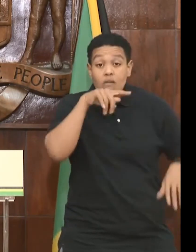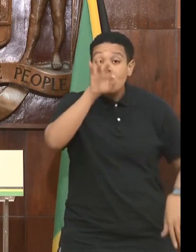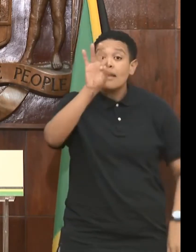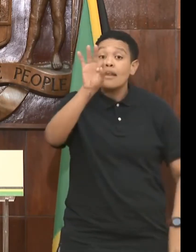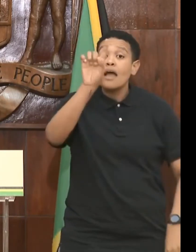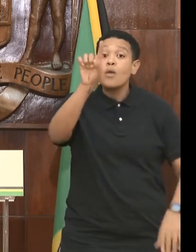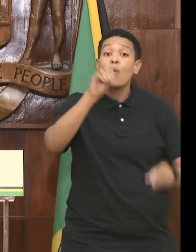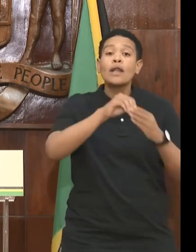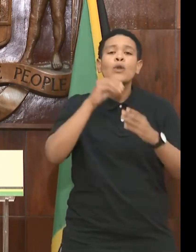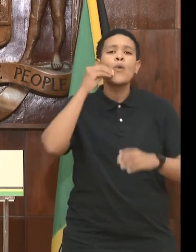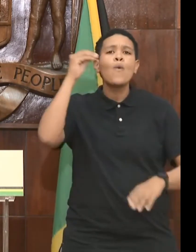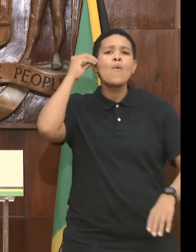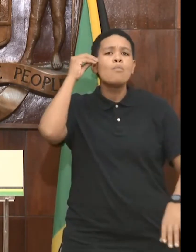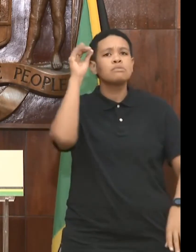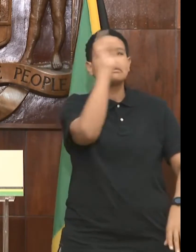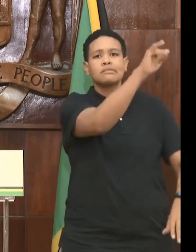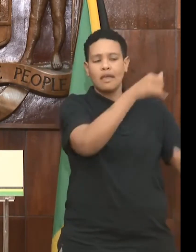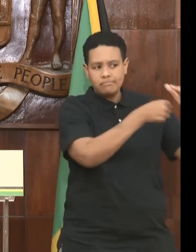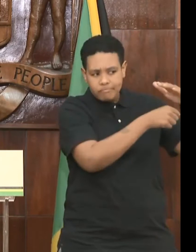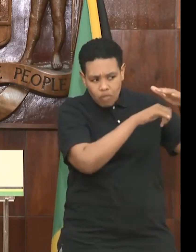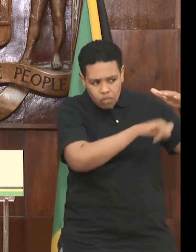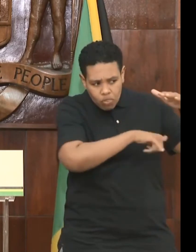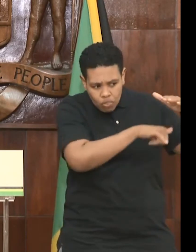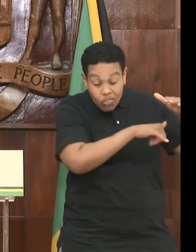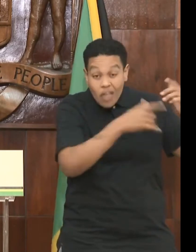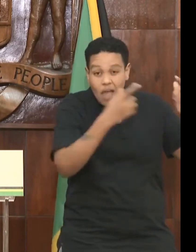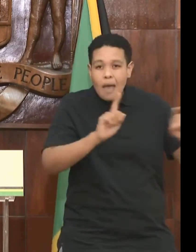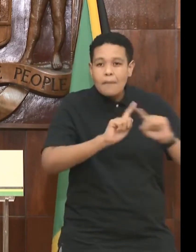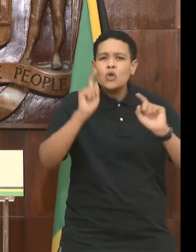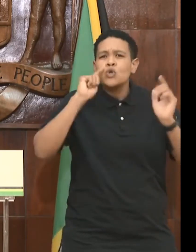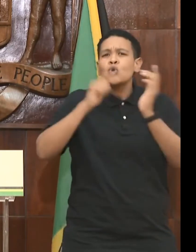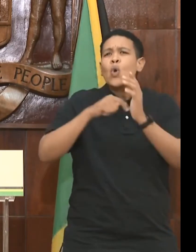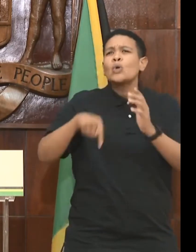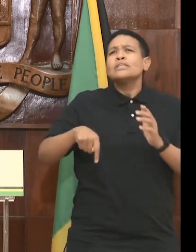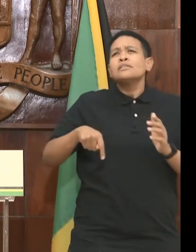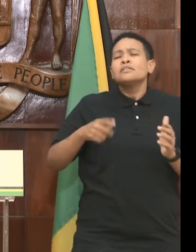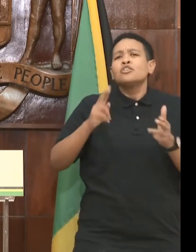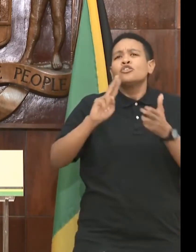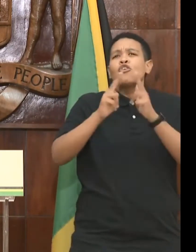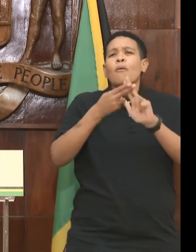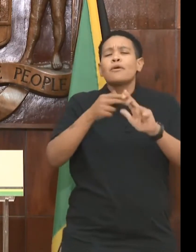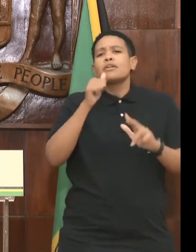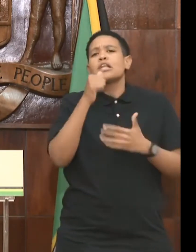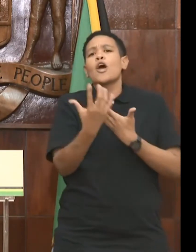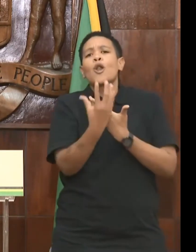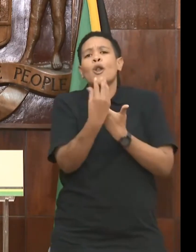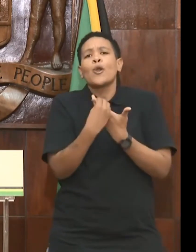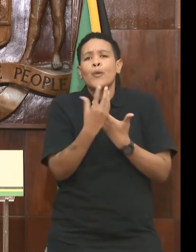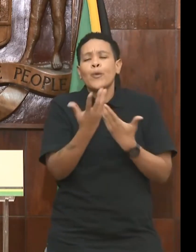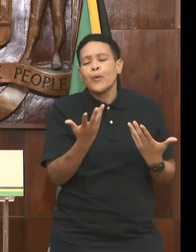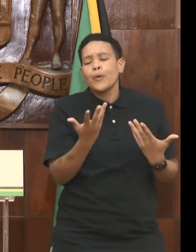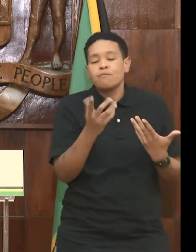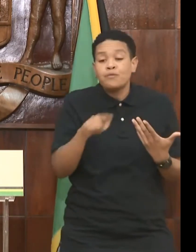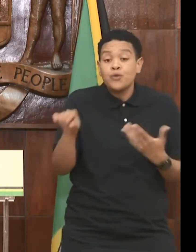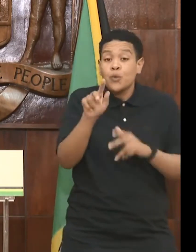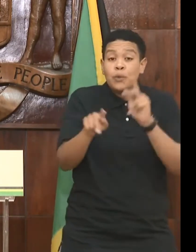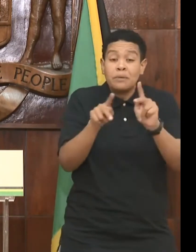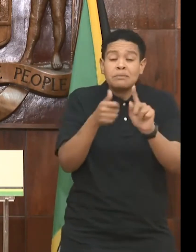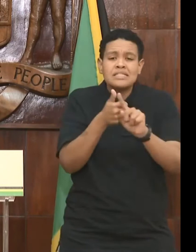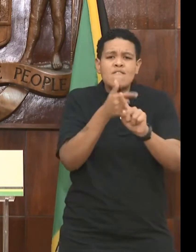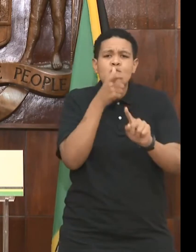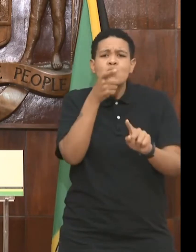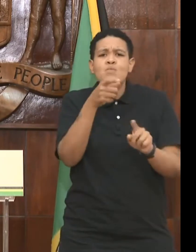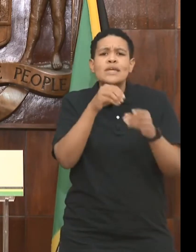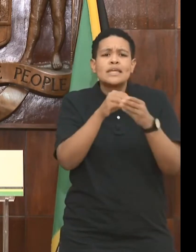in home quarantine, but note that this number does not include those persons who are